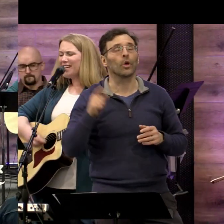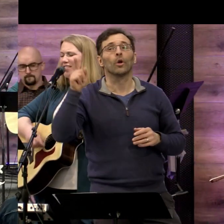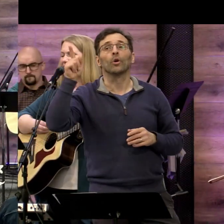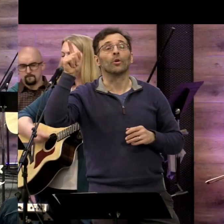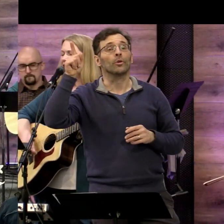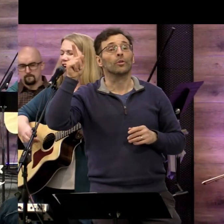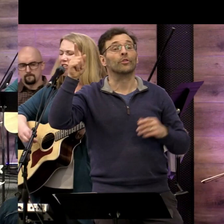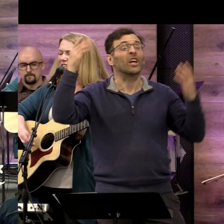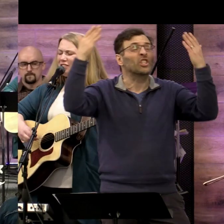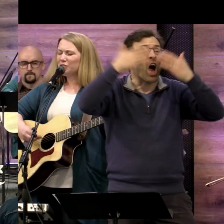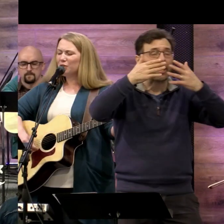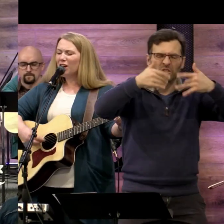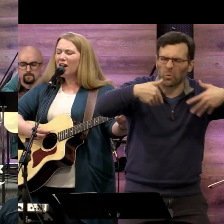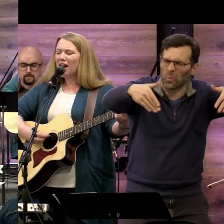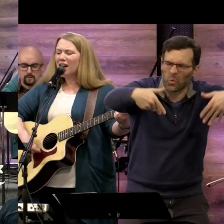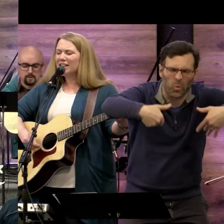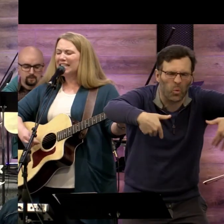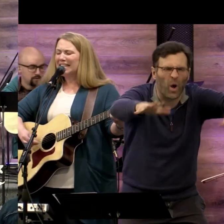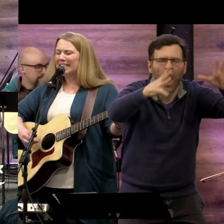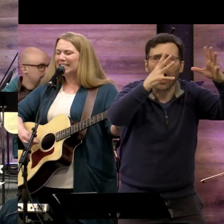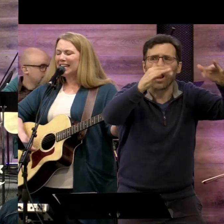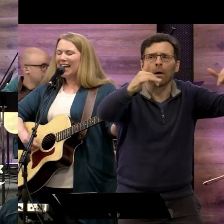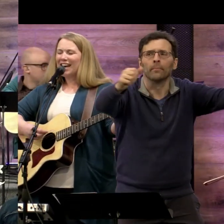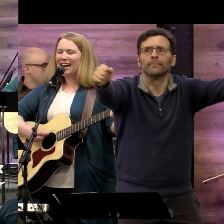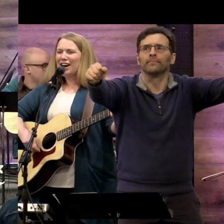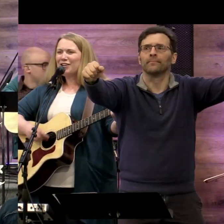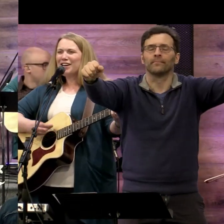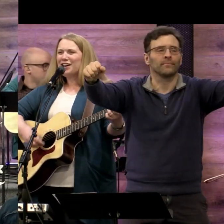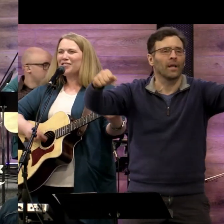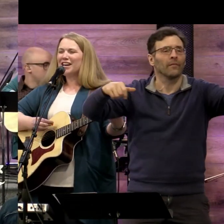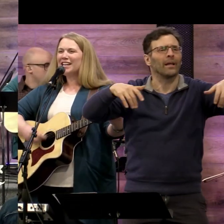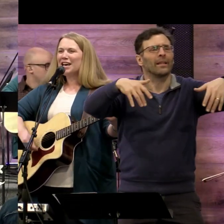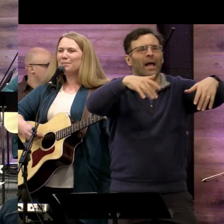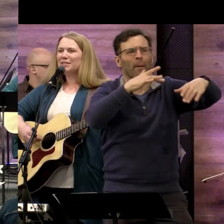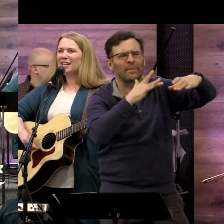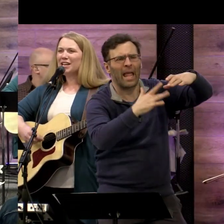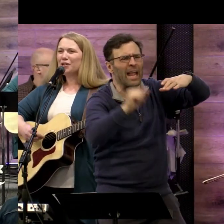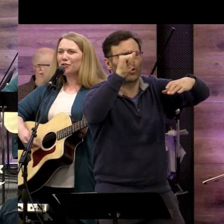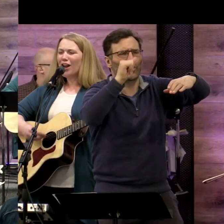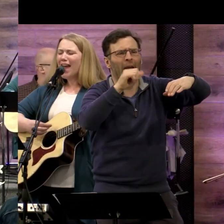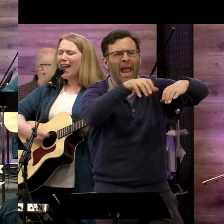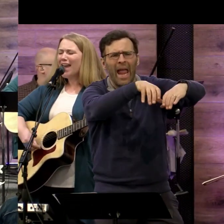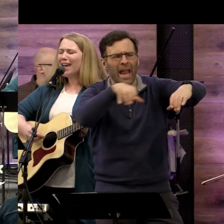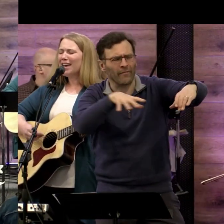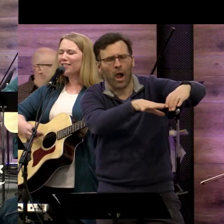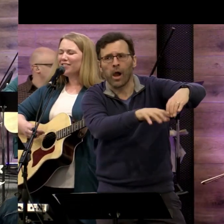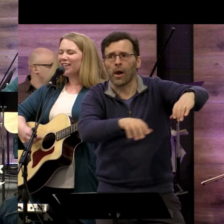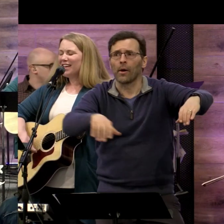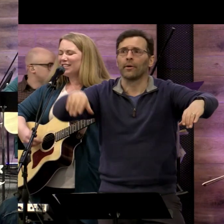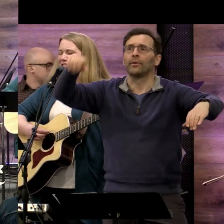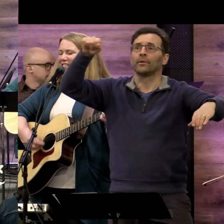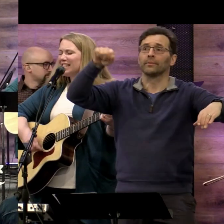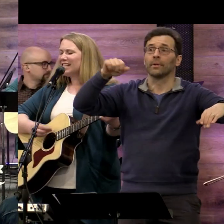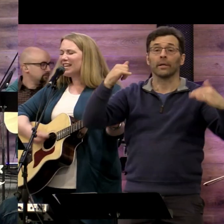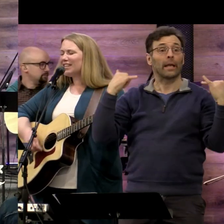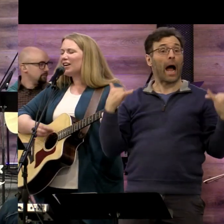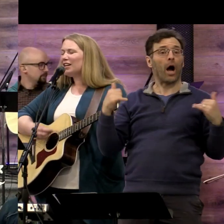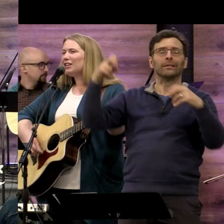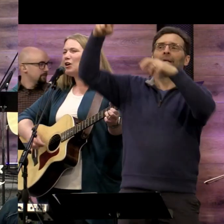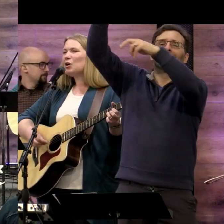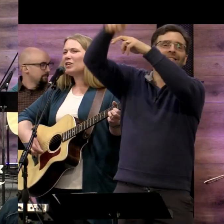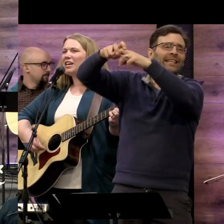You sent the darkness running out of an empty grave. Now